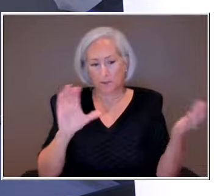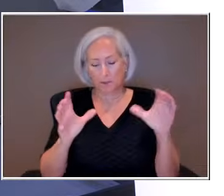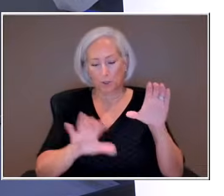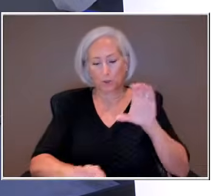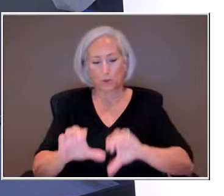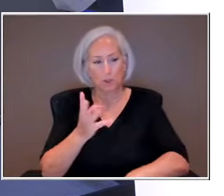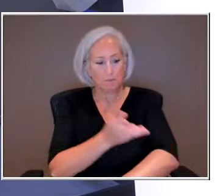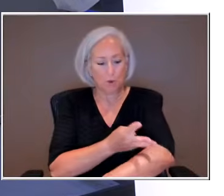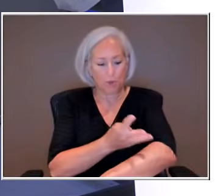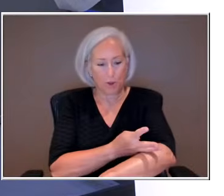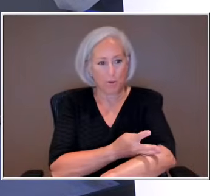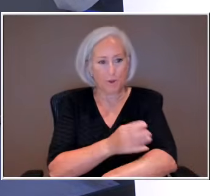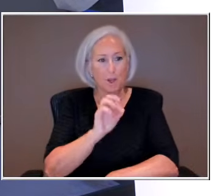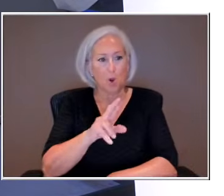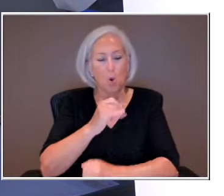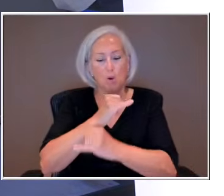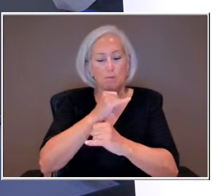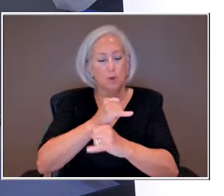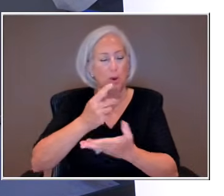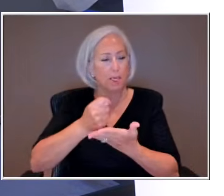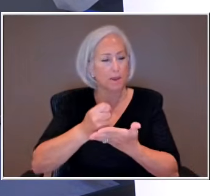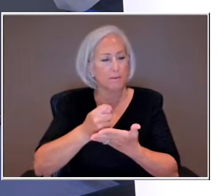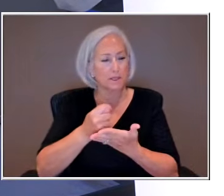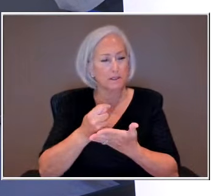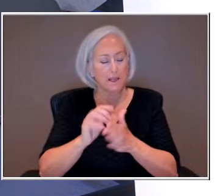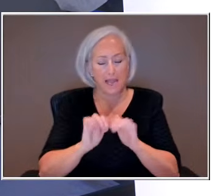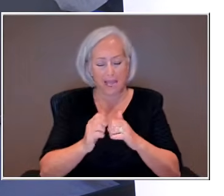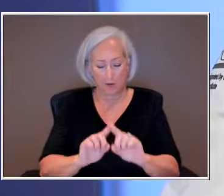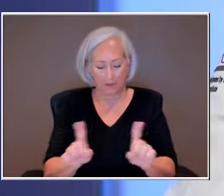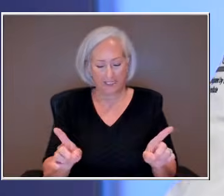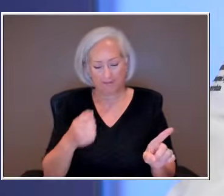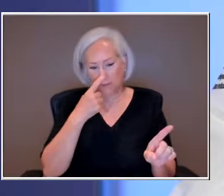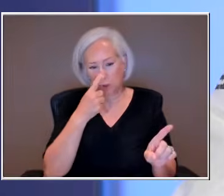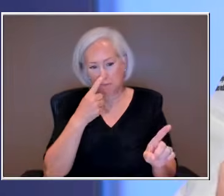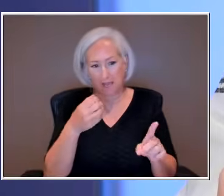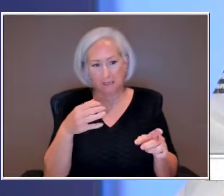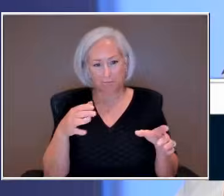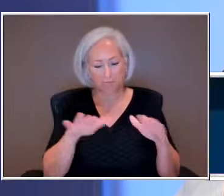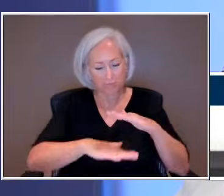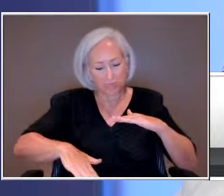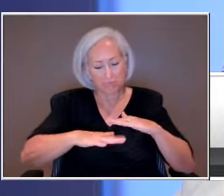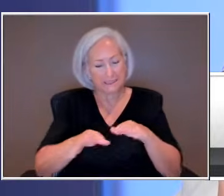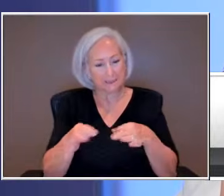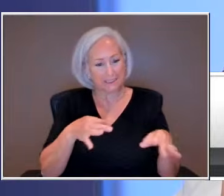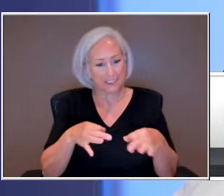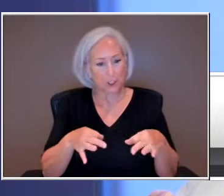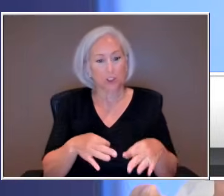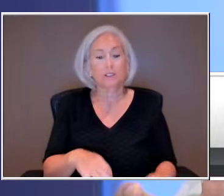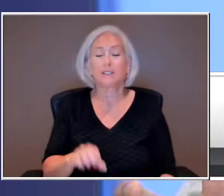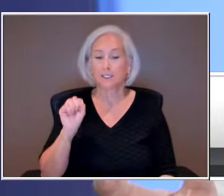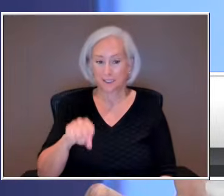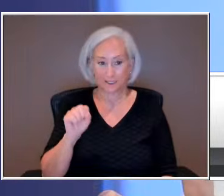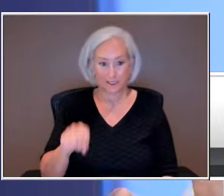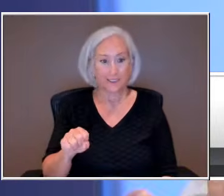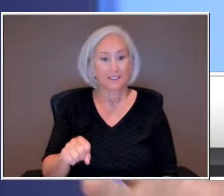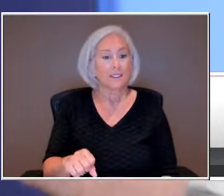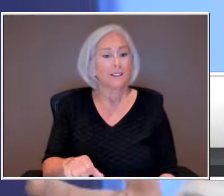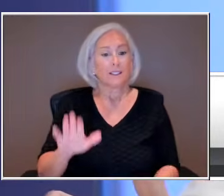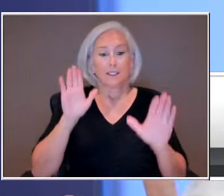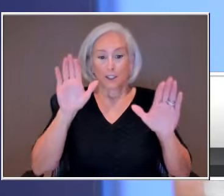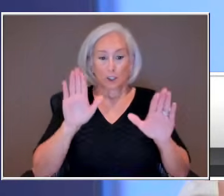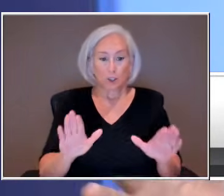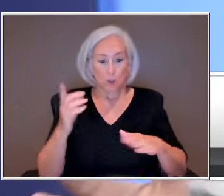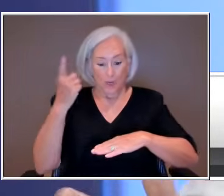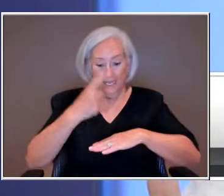quite different, but explain Absolutely. how it works kind of in layman's terms. Yeah, absolutely. And this is kind of like the great days. We're talking about like for myeloma and